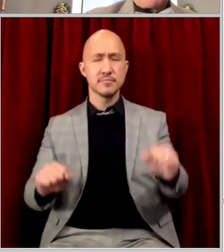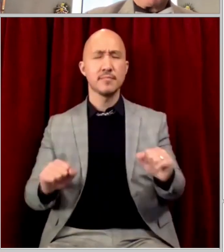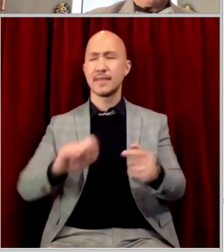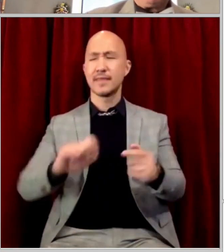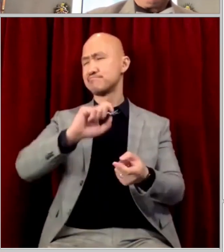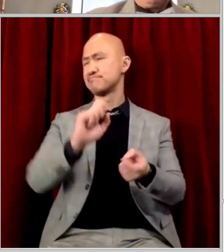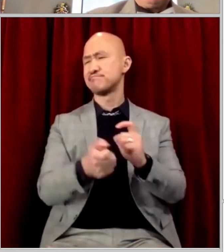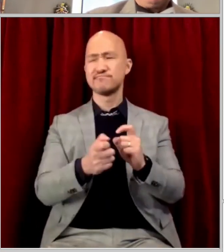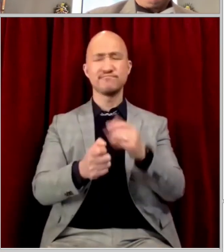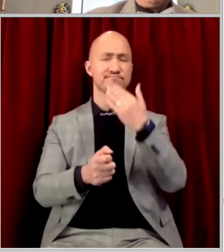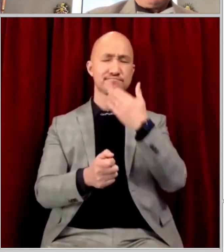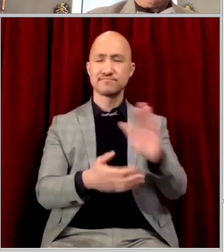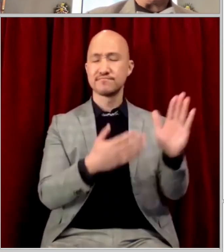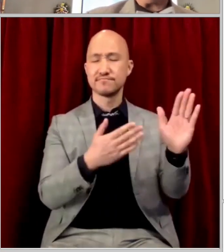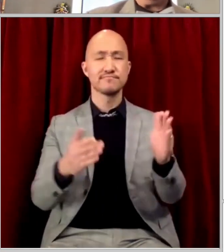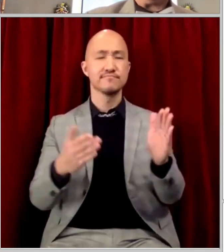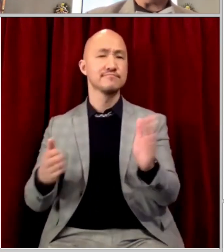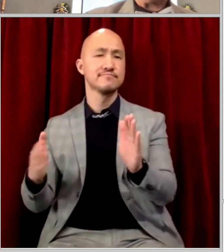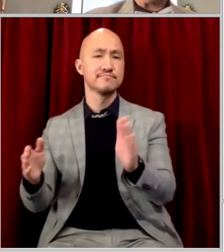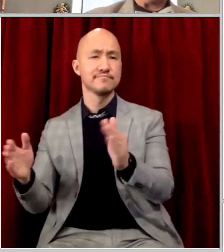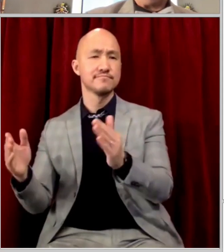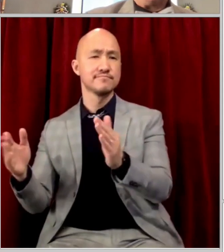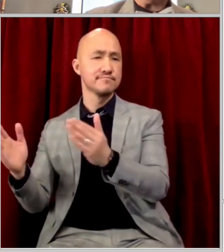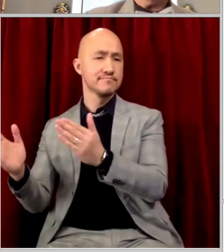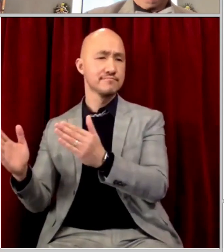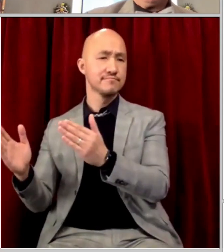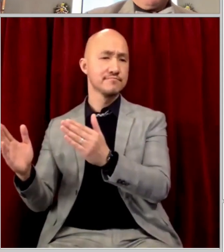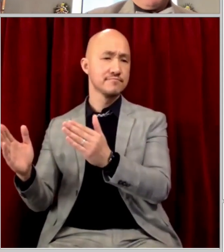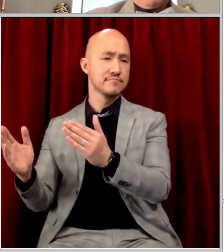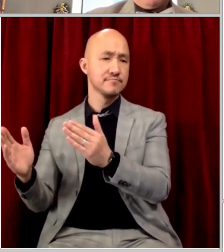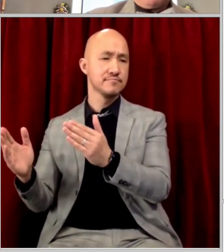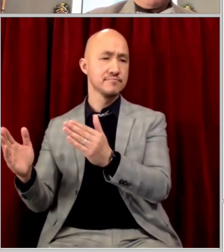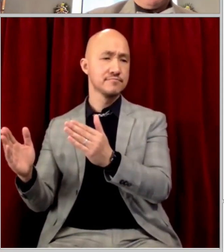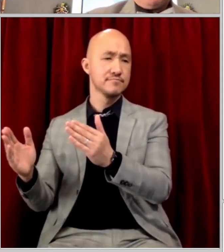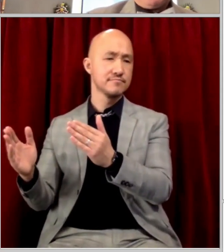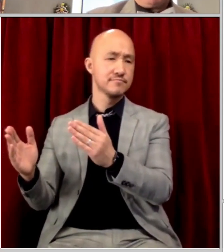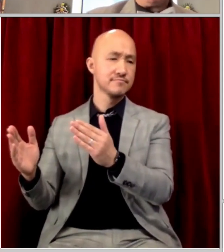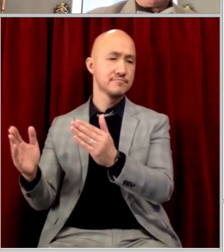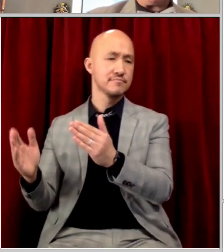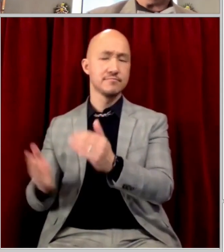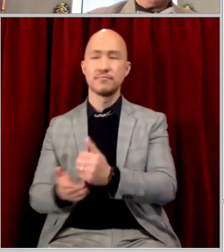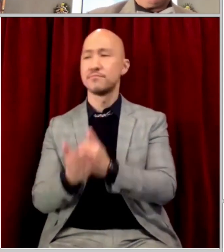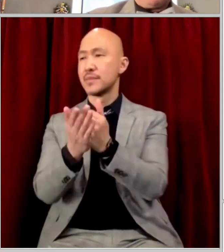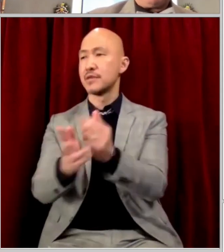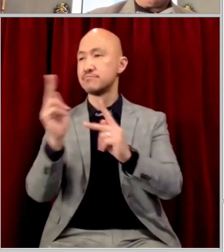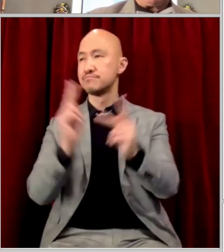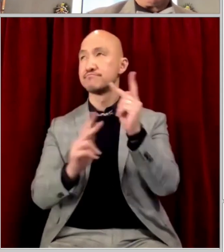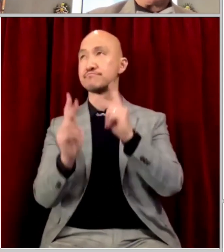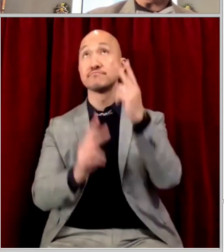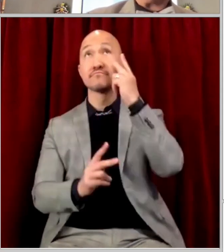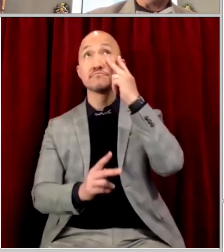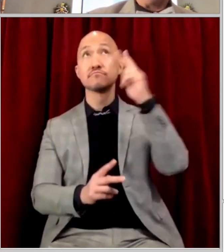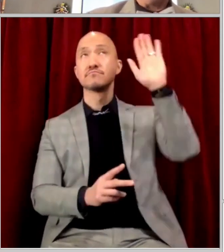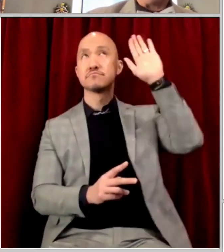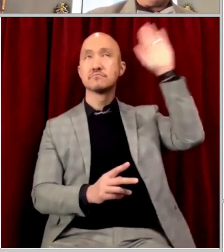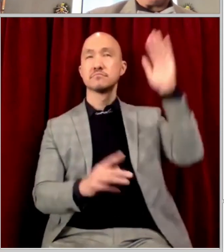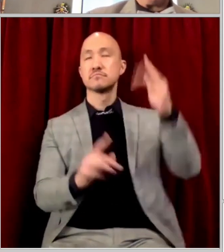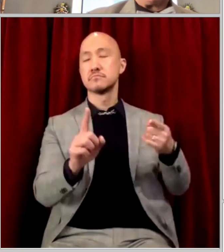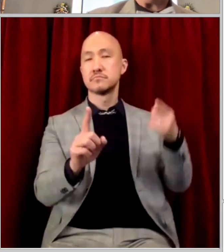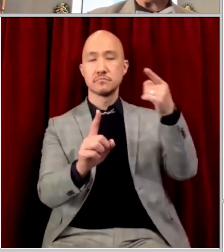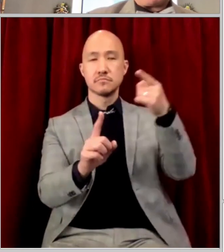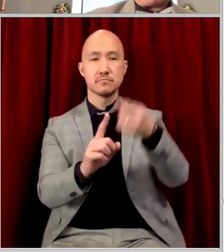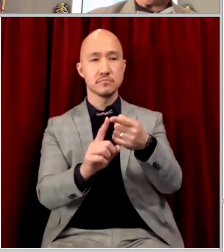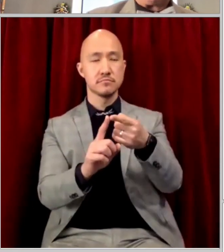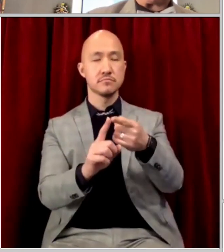evil is occurring in order to get your goals done. And we thank you for that, that your word